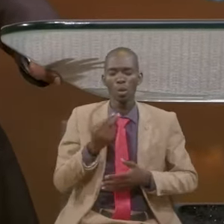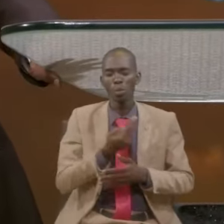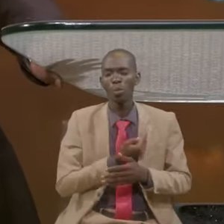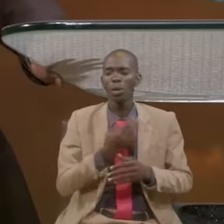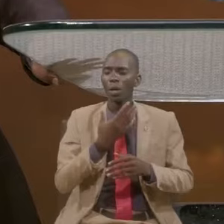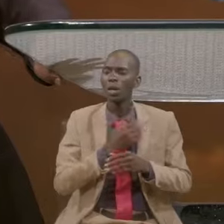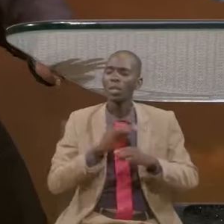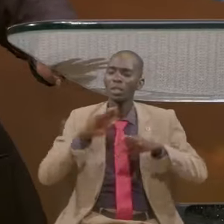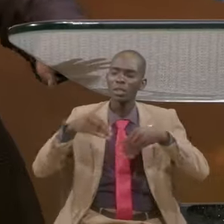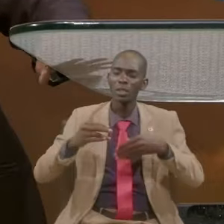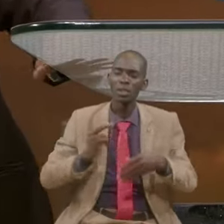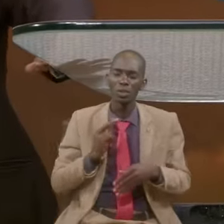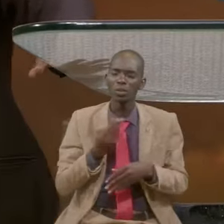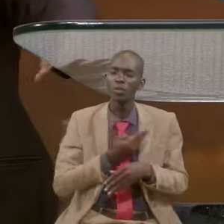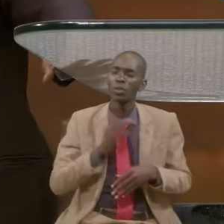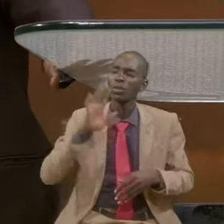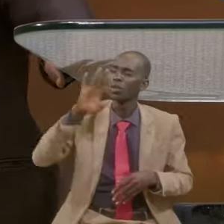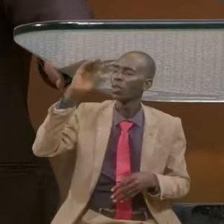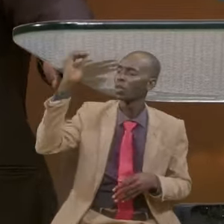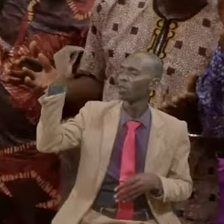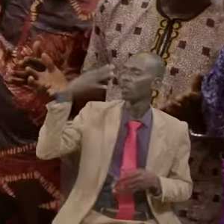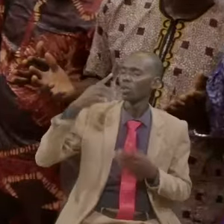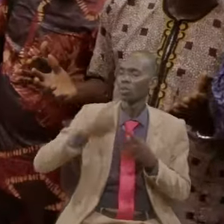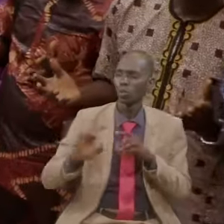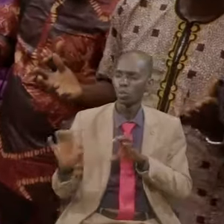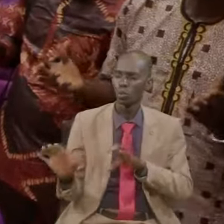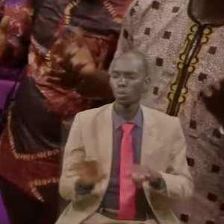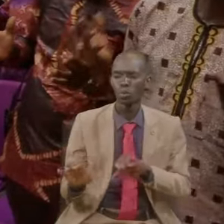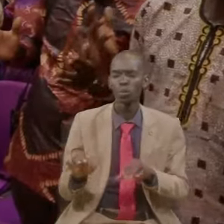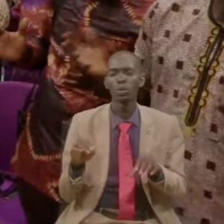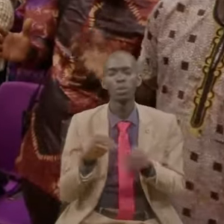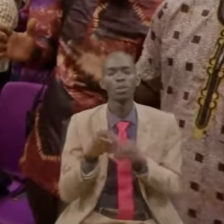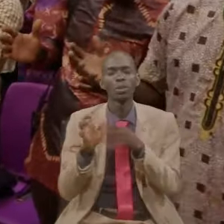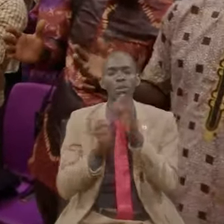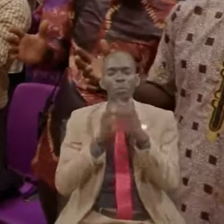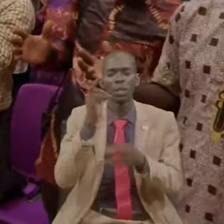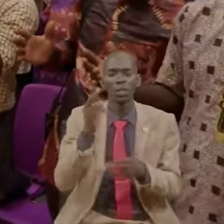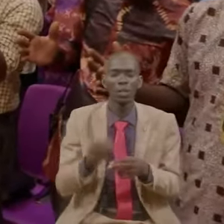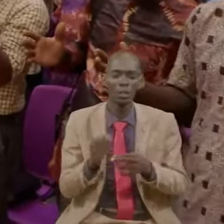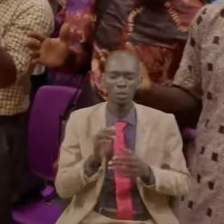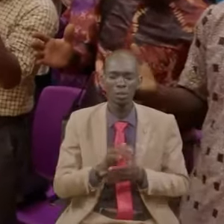the grace so to do in Jesus' name.